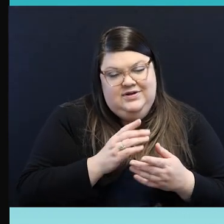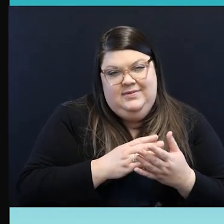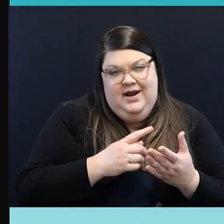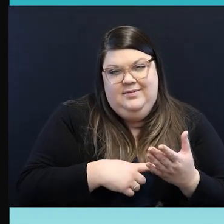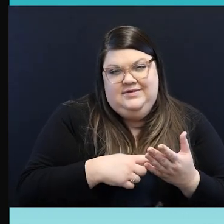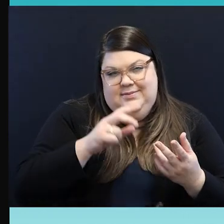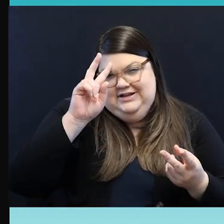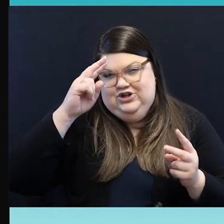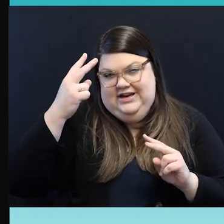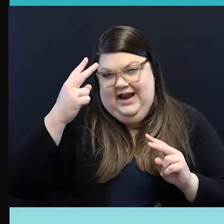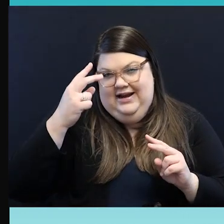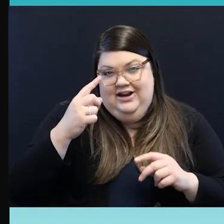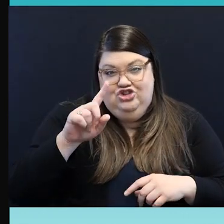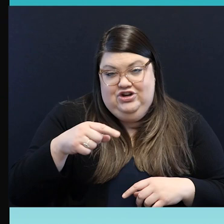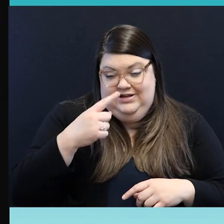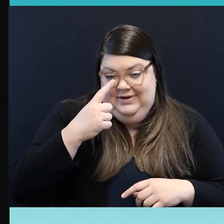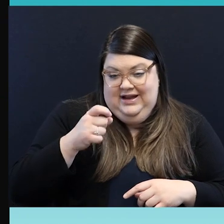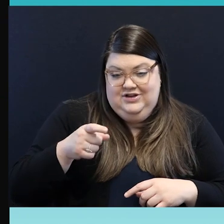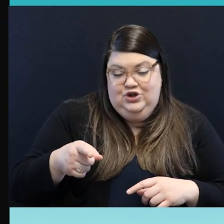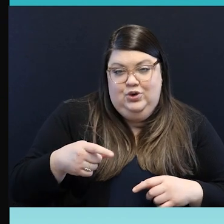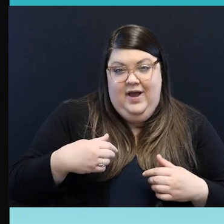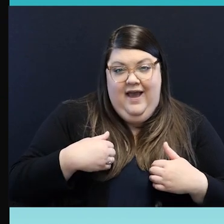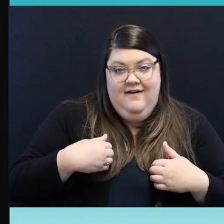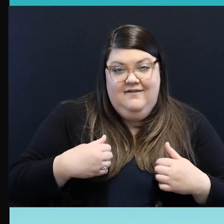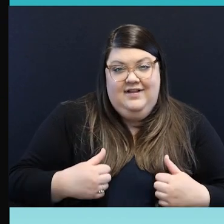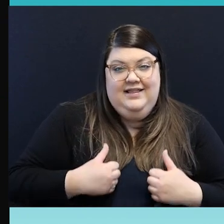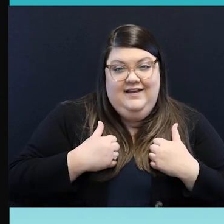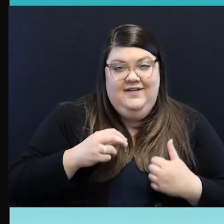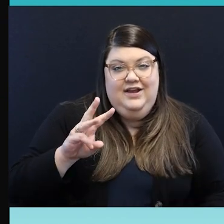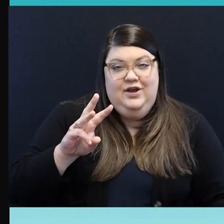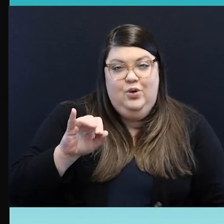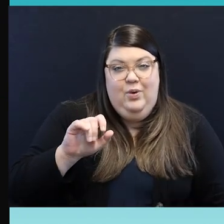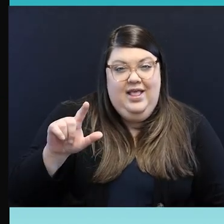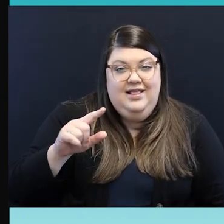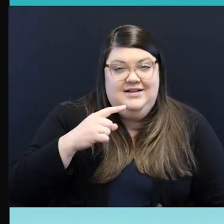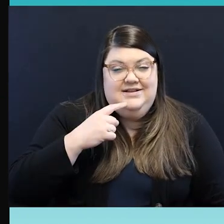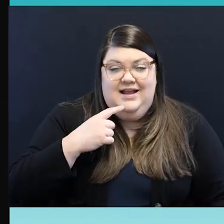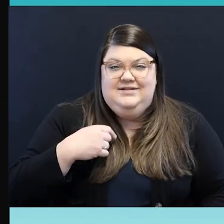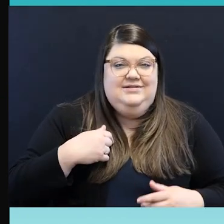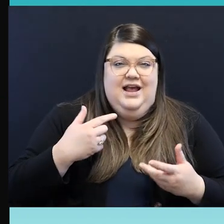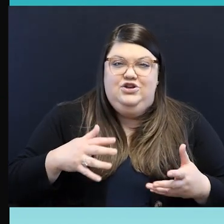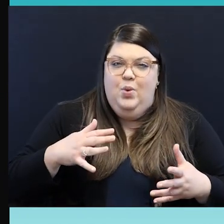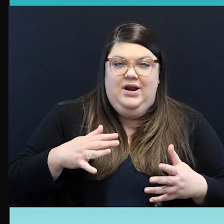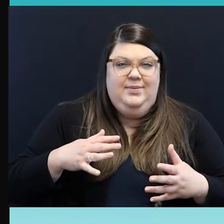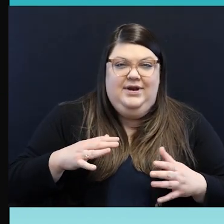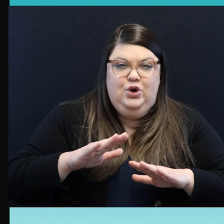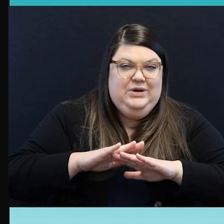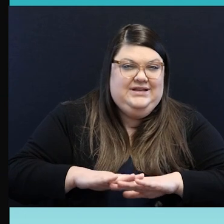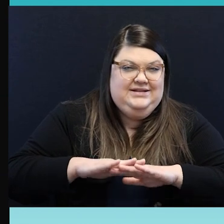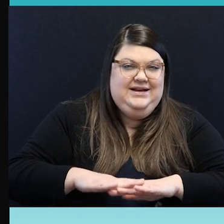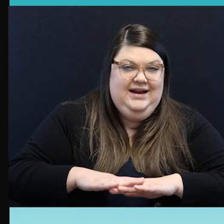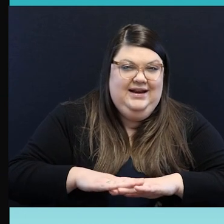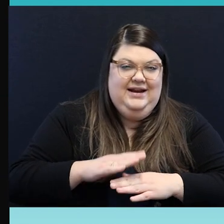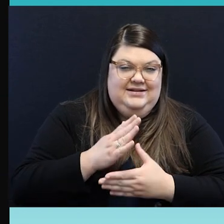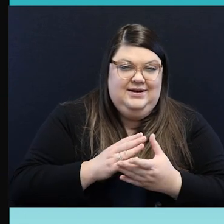just because your living will states, for instance, that you would not want to be resuscitated in certain situations,